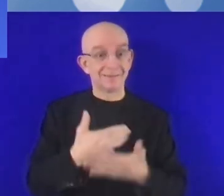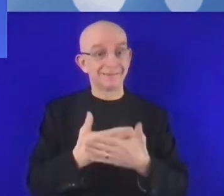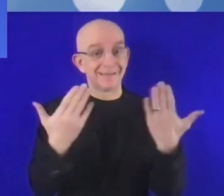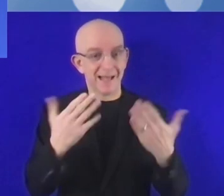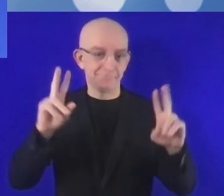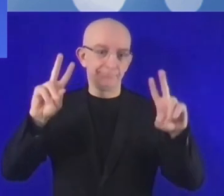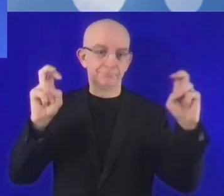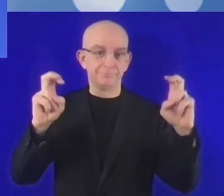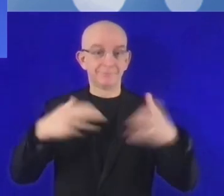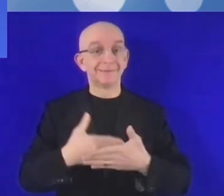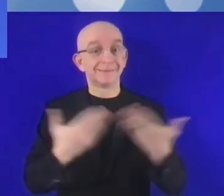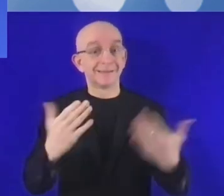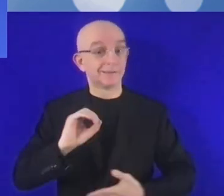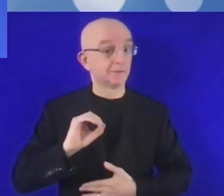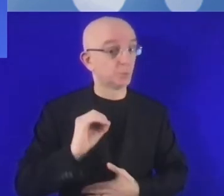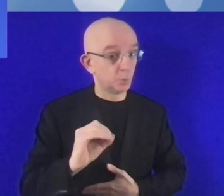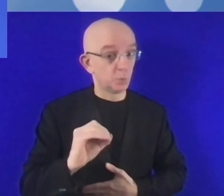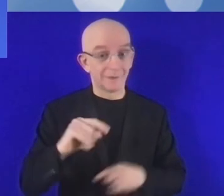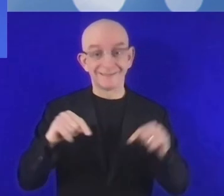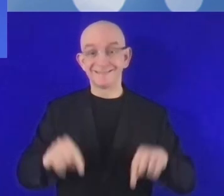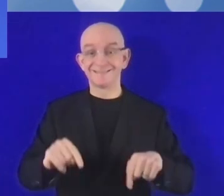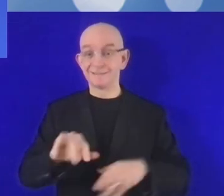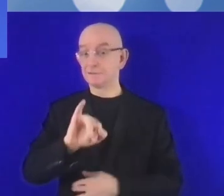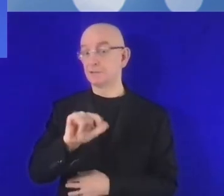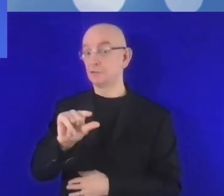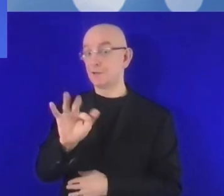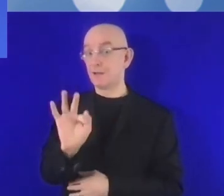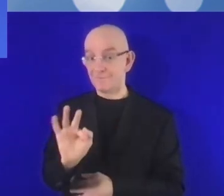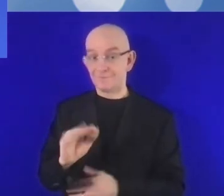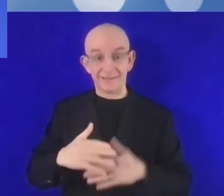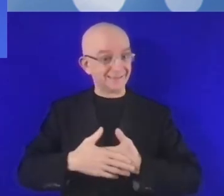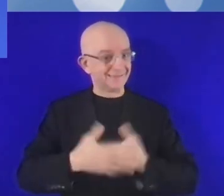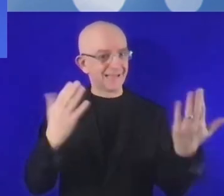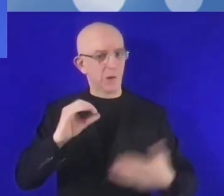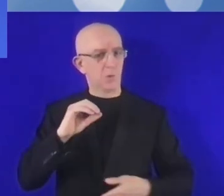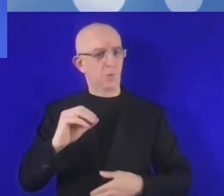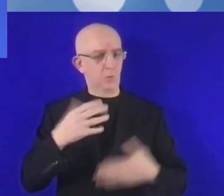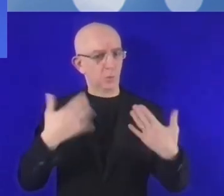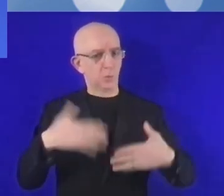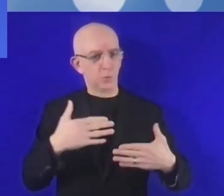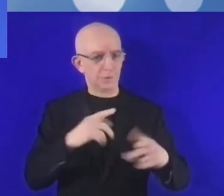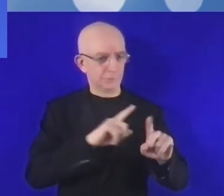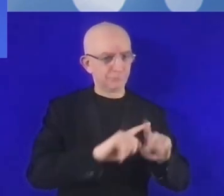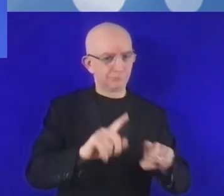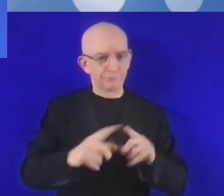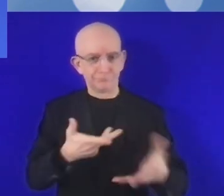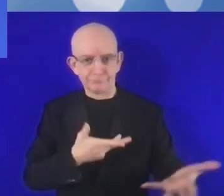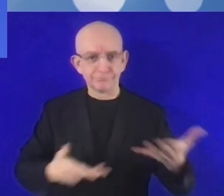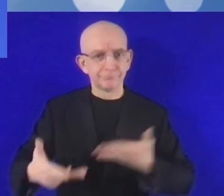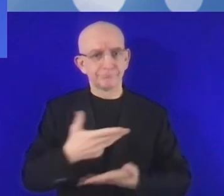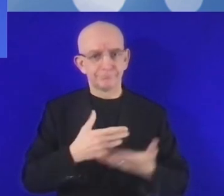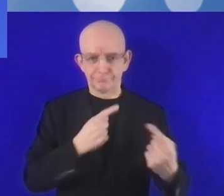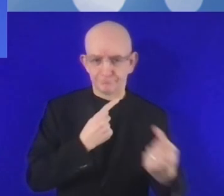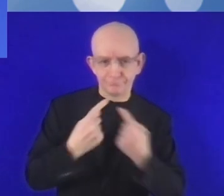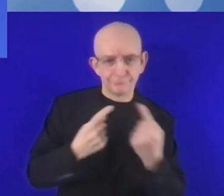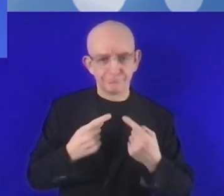that gathered a very diverse community interested in the development of the digital world. This is